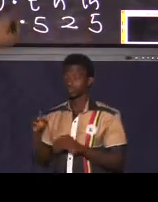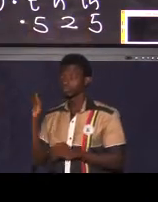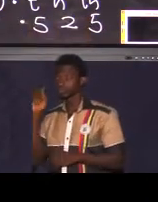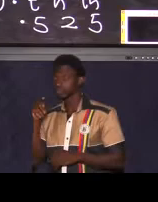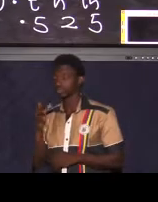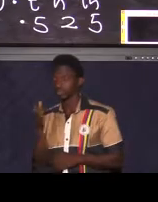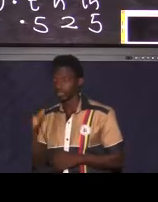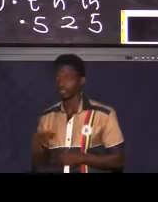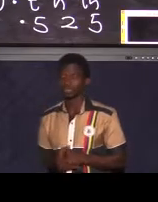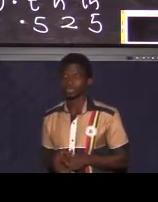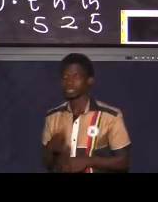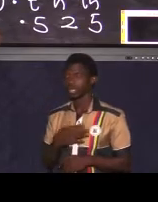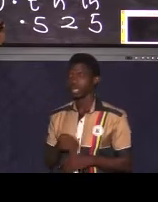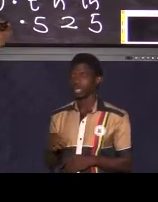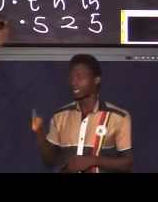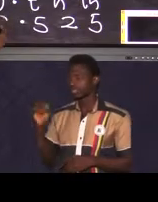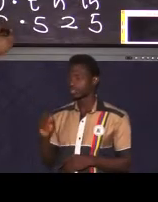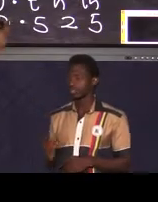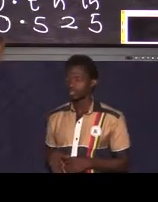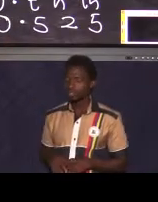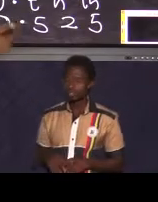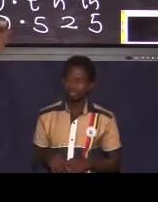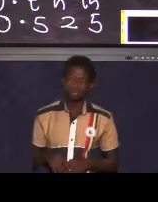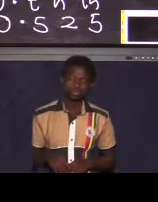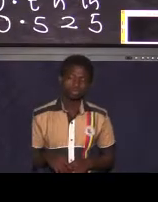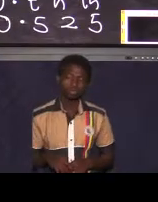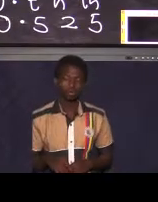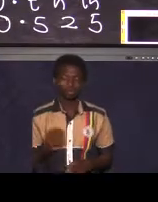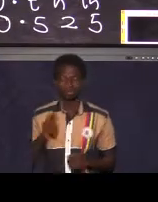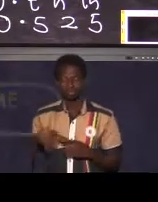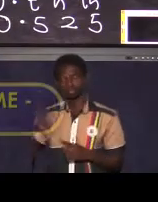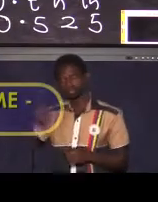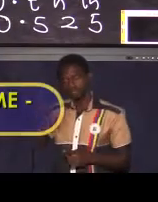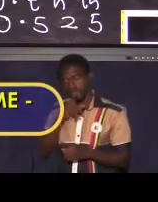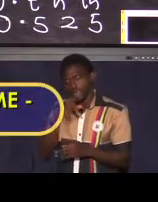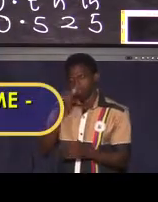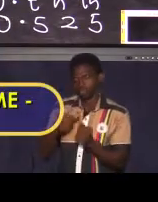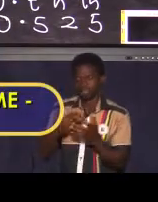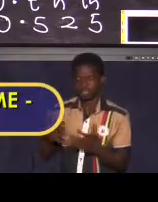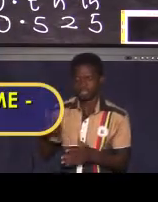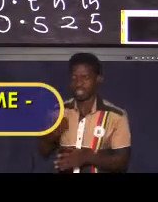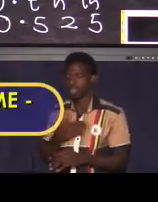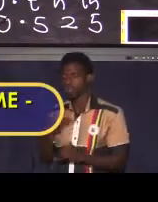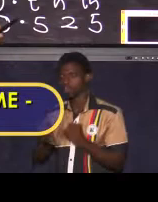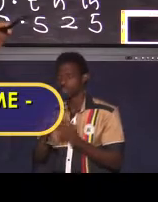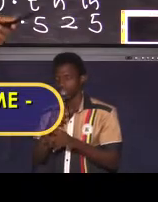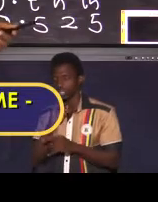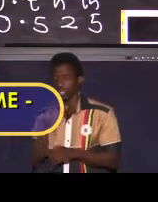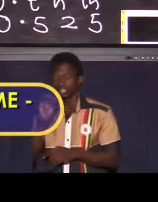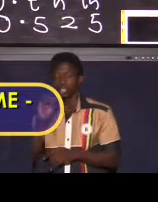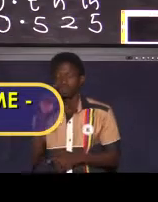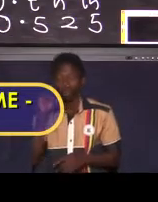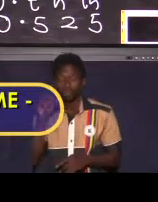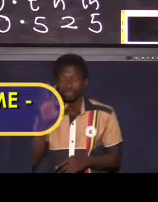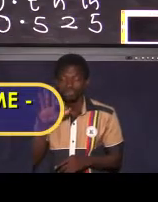put decimal point there and put a 0 here to tidy up everything. And that means that our final answer is 0.525. Or